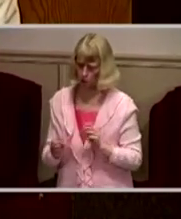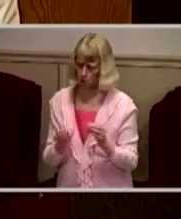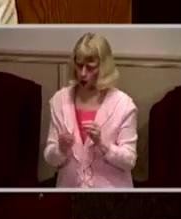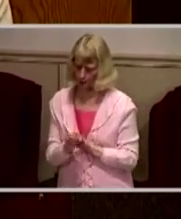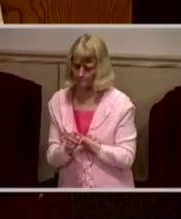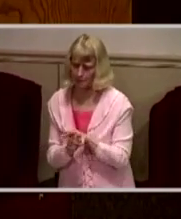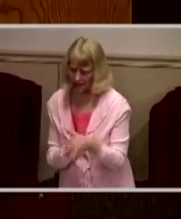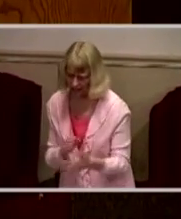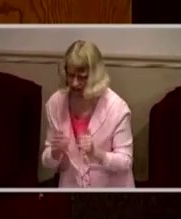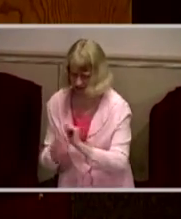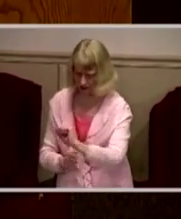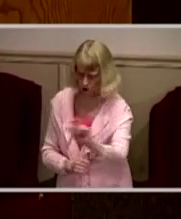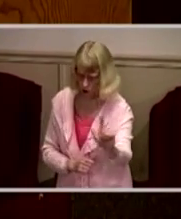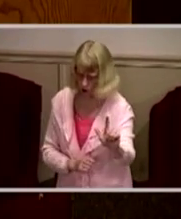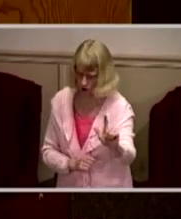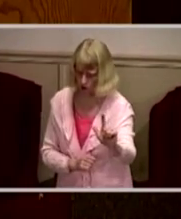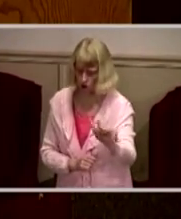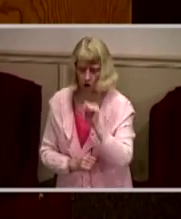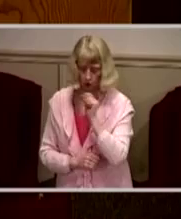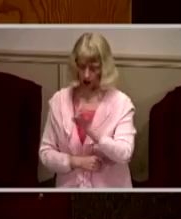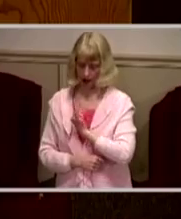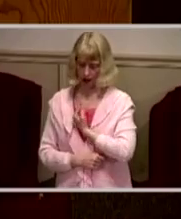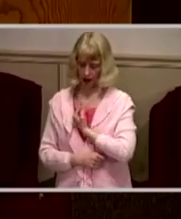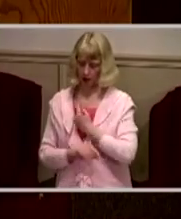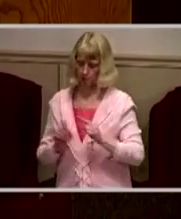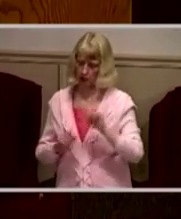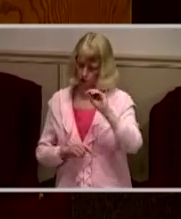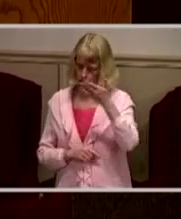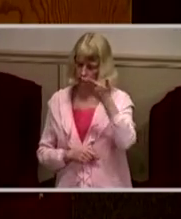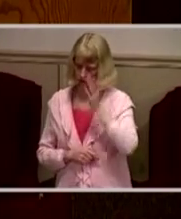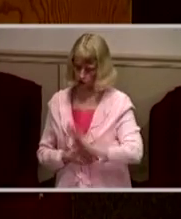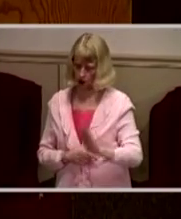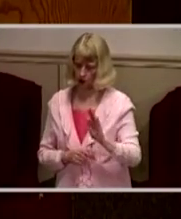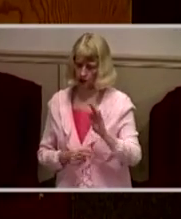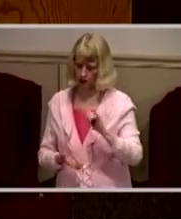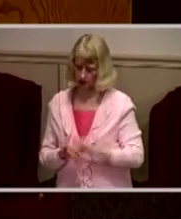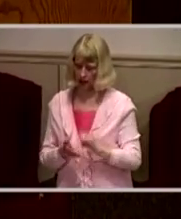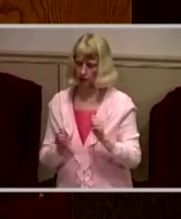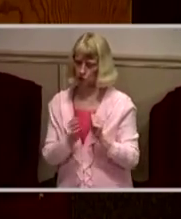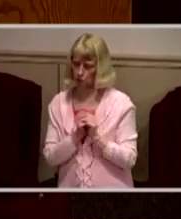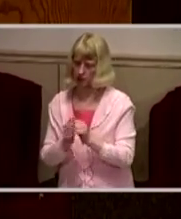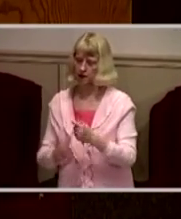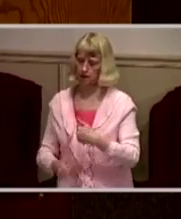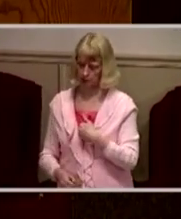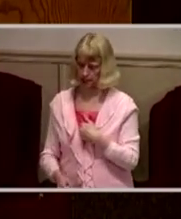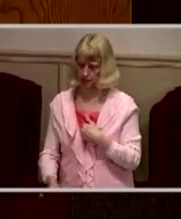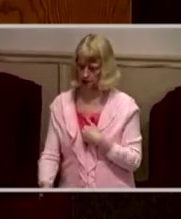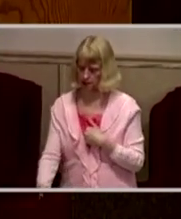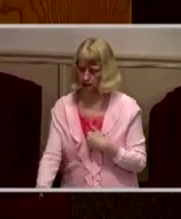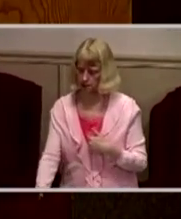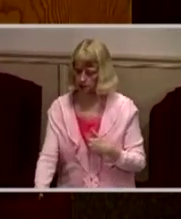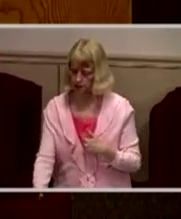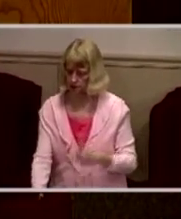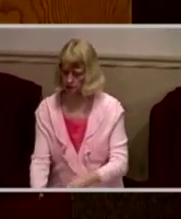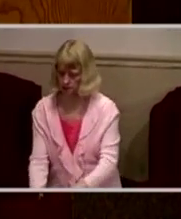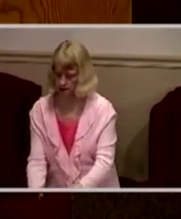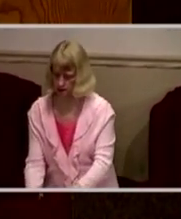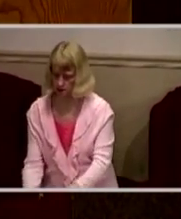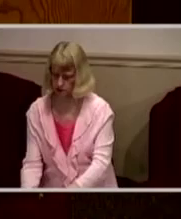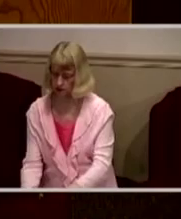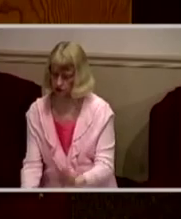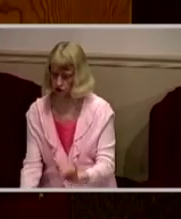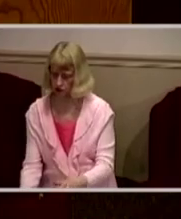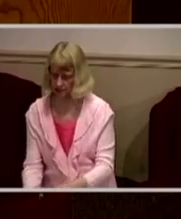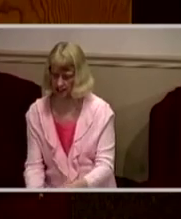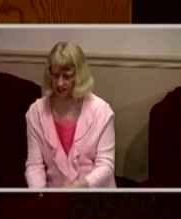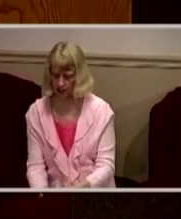more abundantly than they all, yet not I, but the grace of God which was with me. I'm going to come back to that one in just